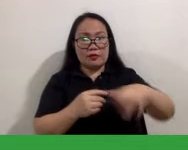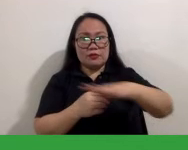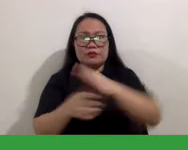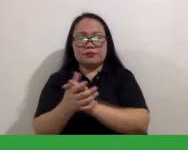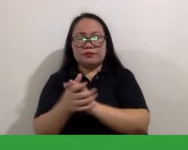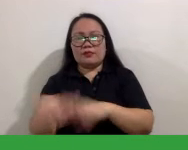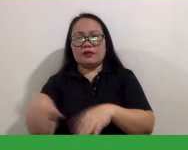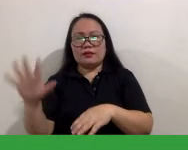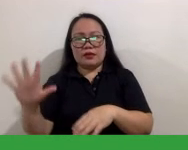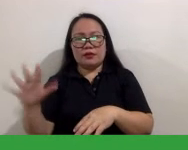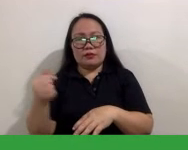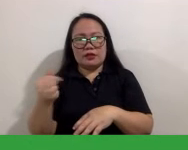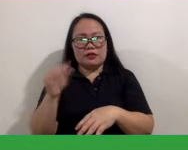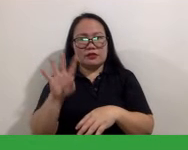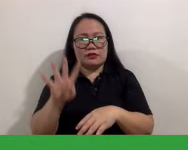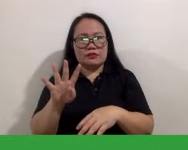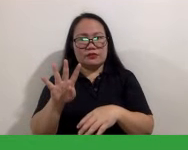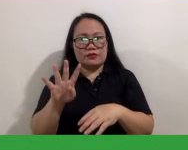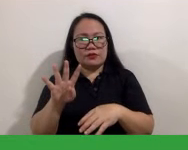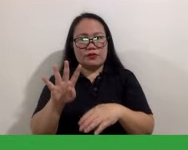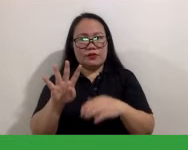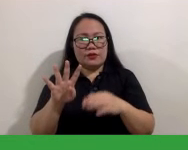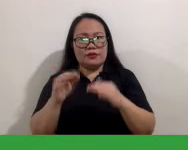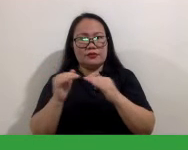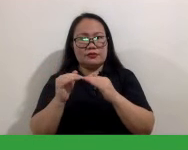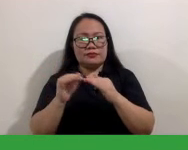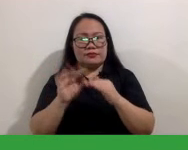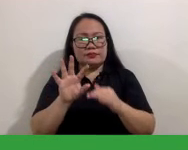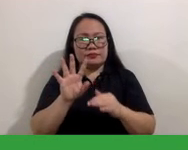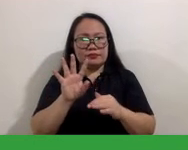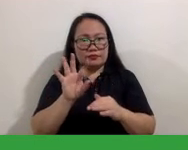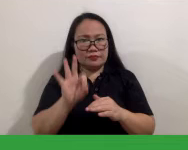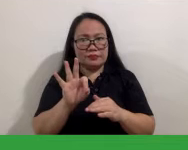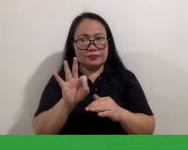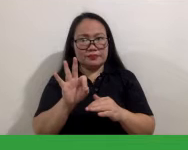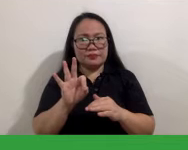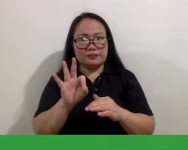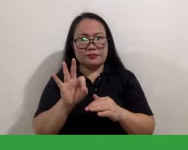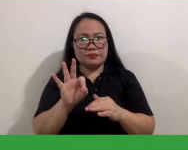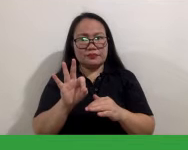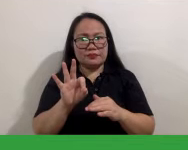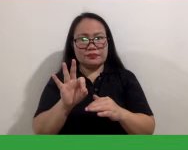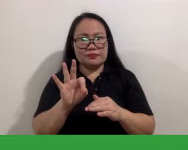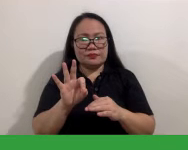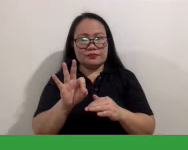Okay, next. 5 plus 4 is equal to 9. 5 is an integer. 4 is an